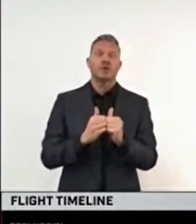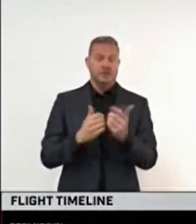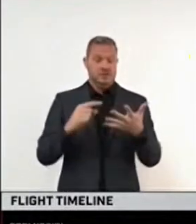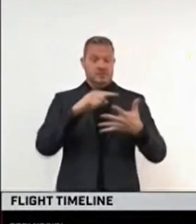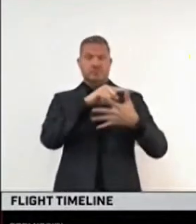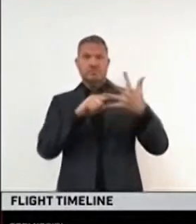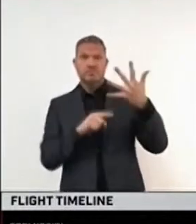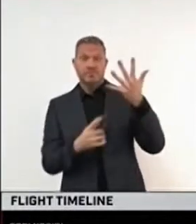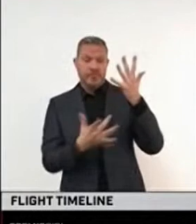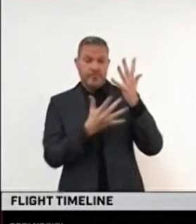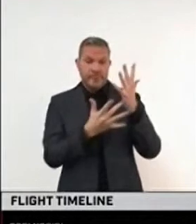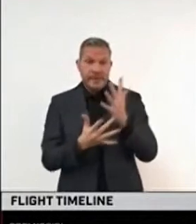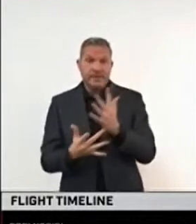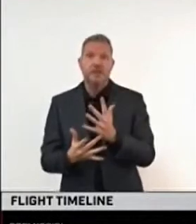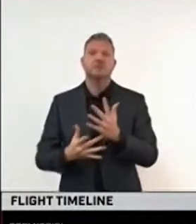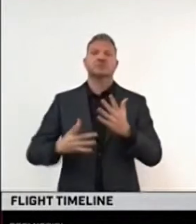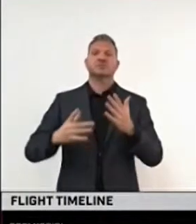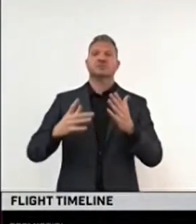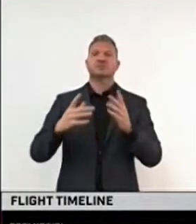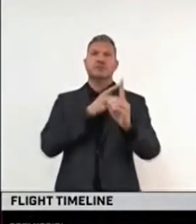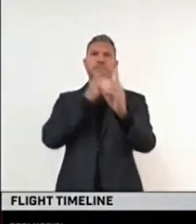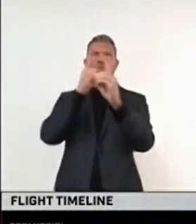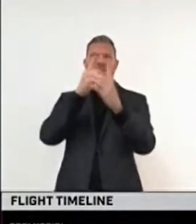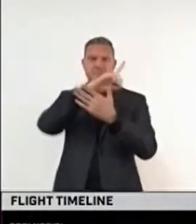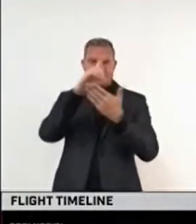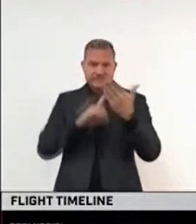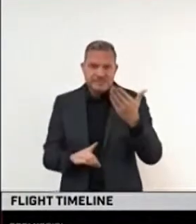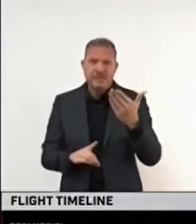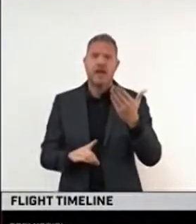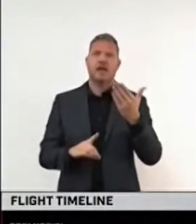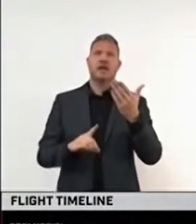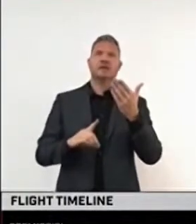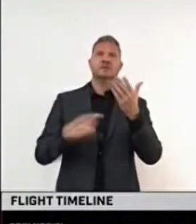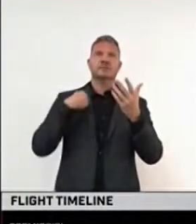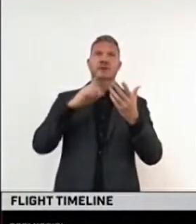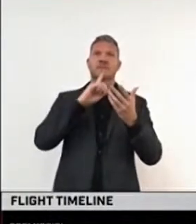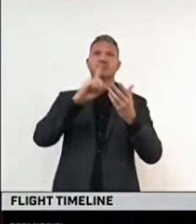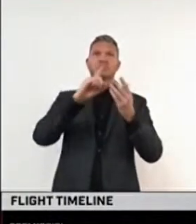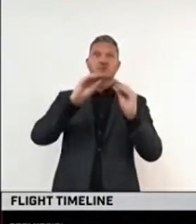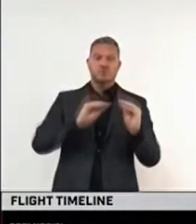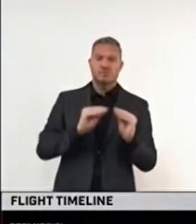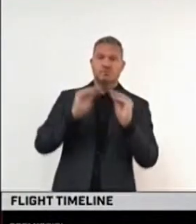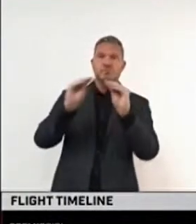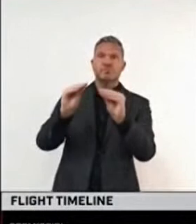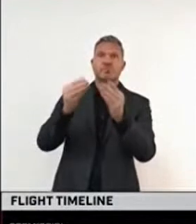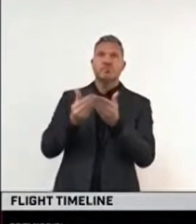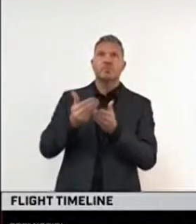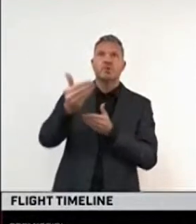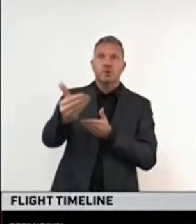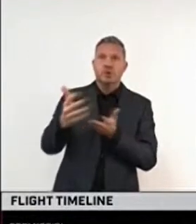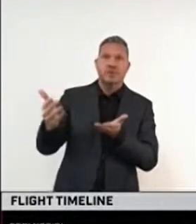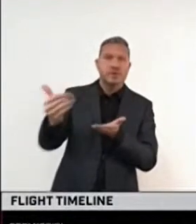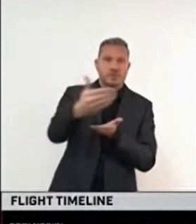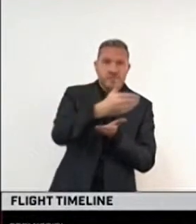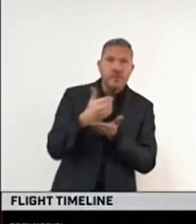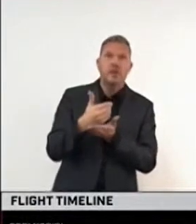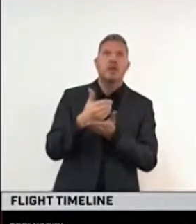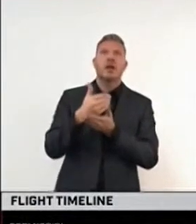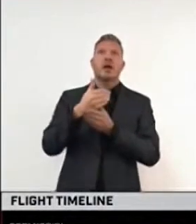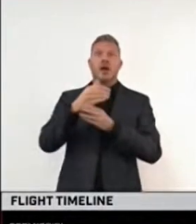technologies, do the mission design, the vehicle procurement, we do the integration, launch, and operations, and